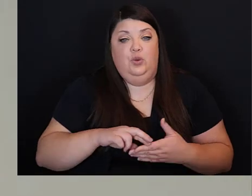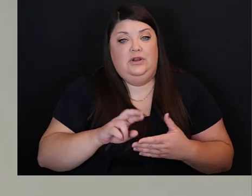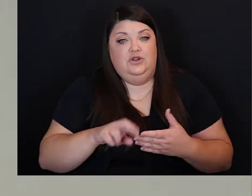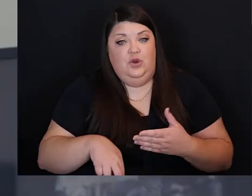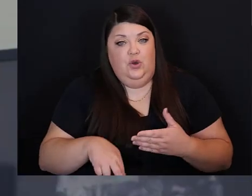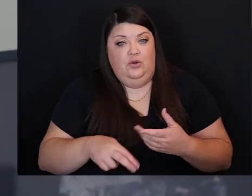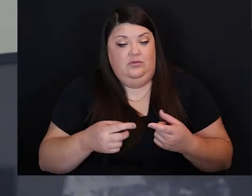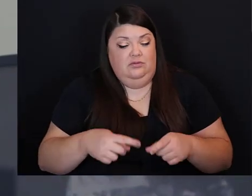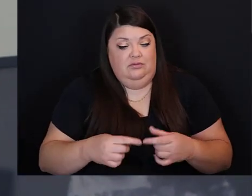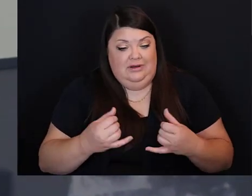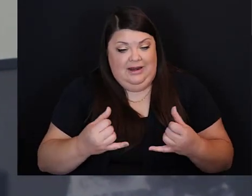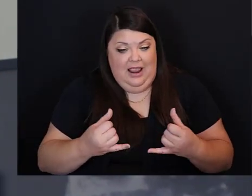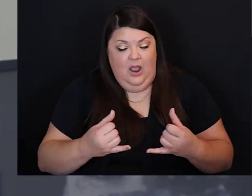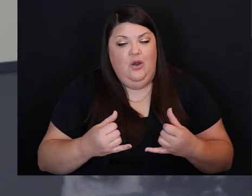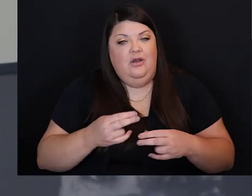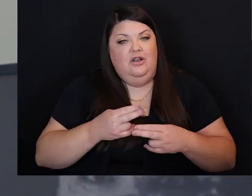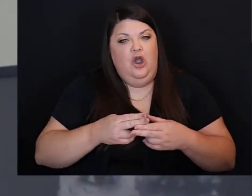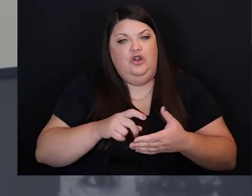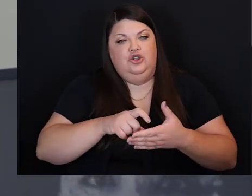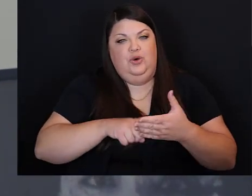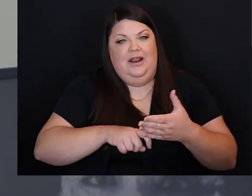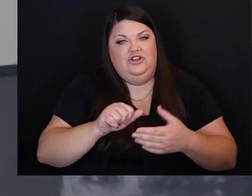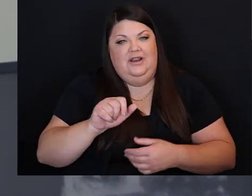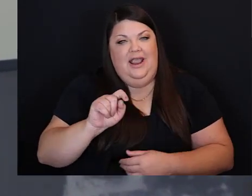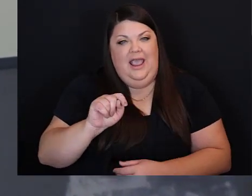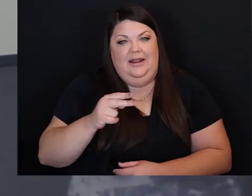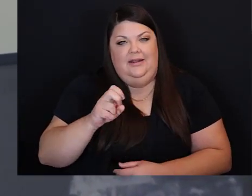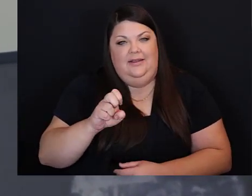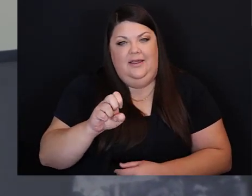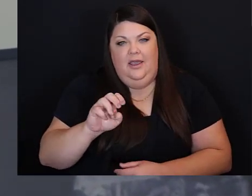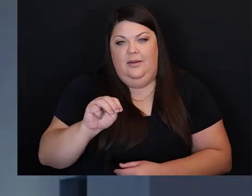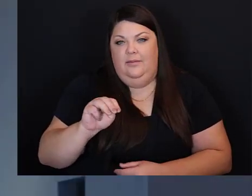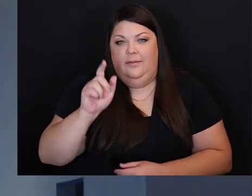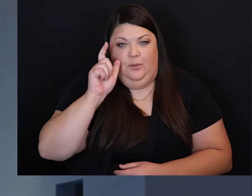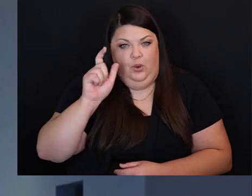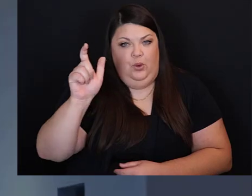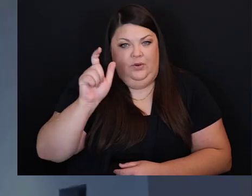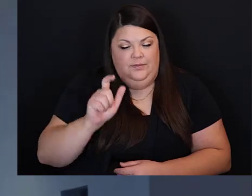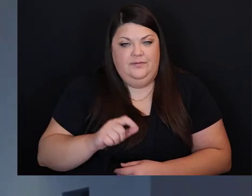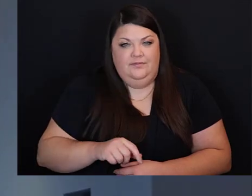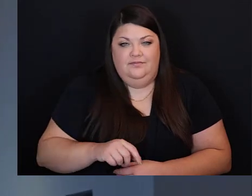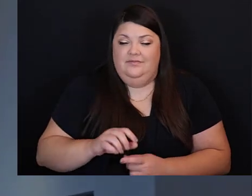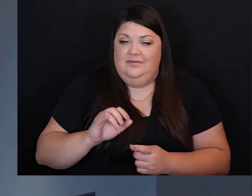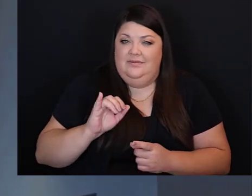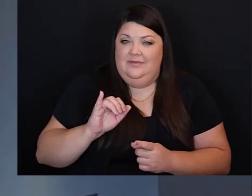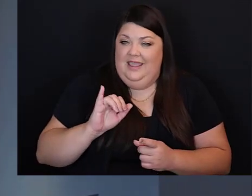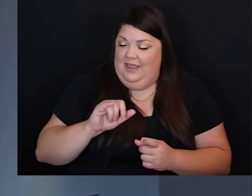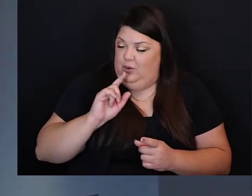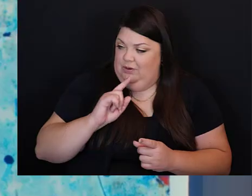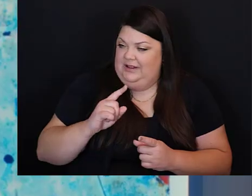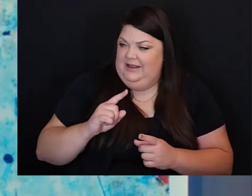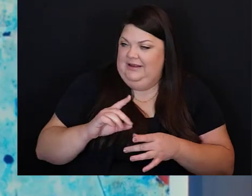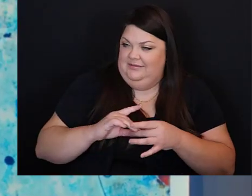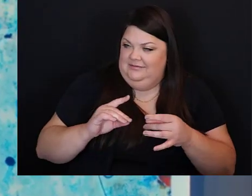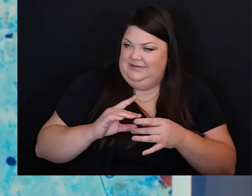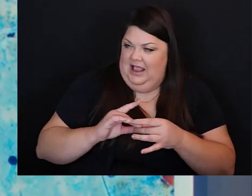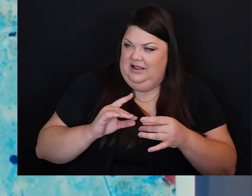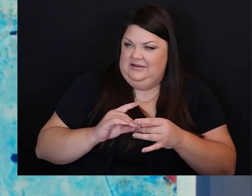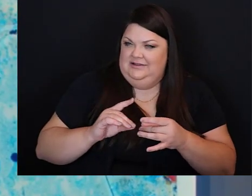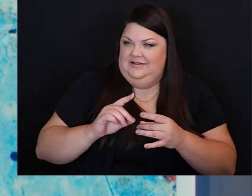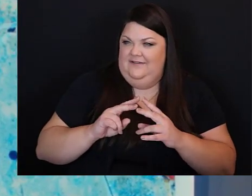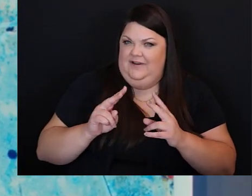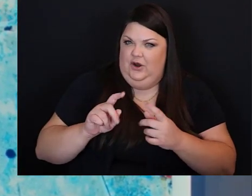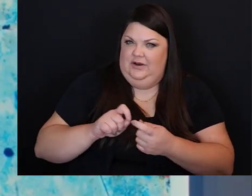result now is Scratching at the Moon. And it tells a really particular LA story in